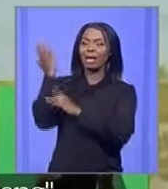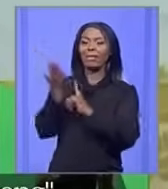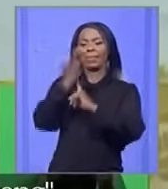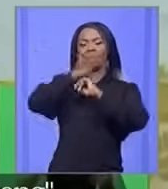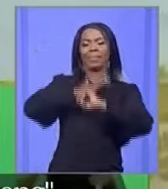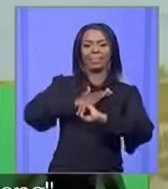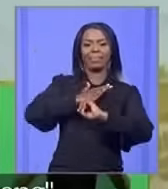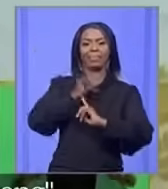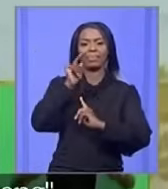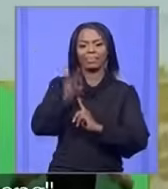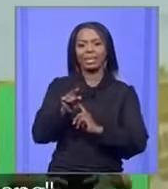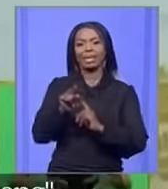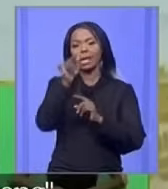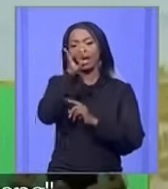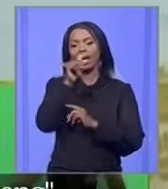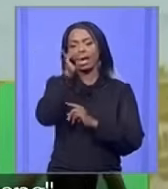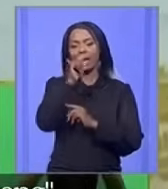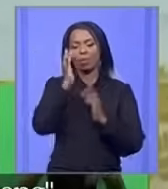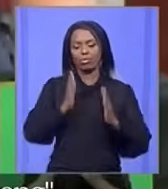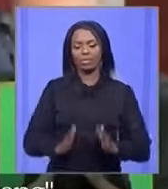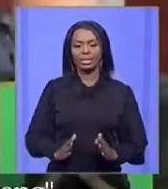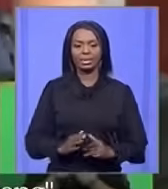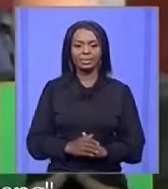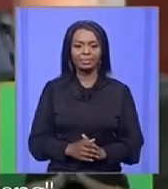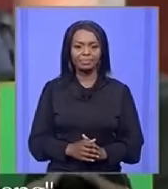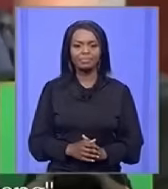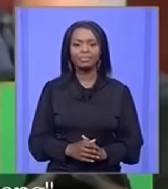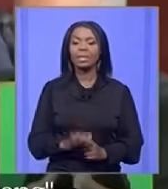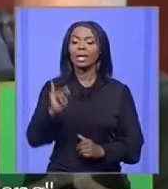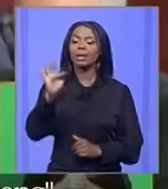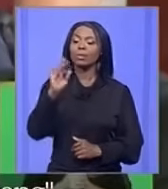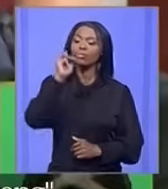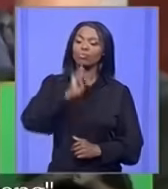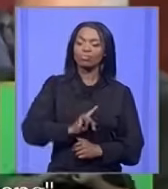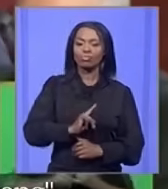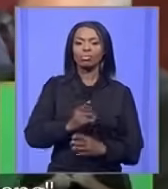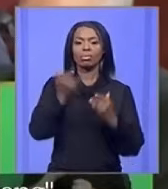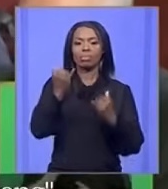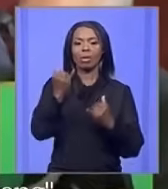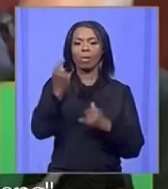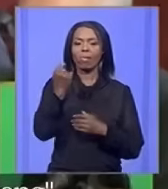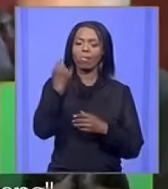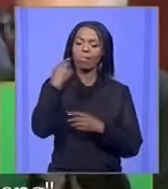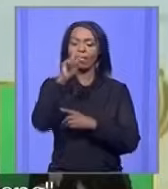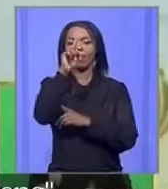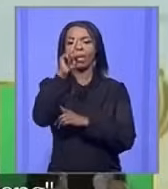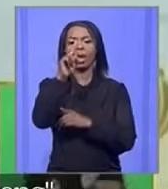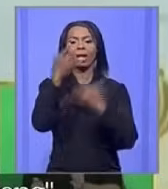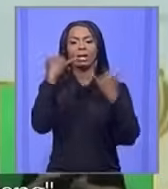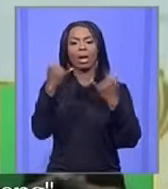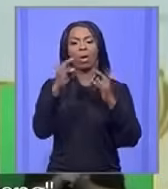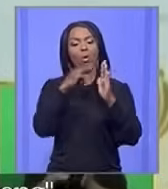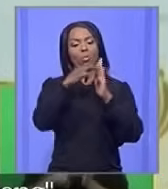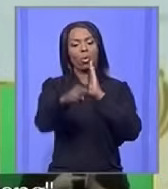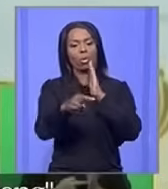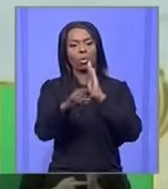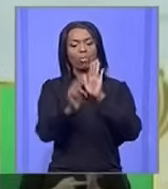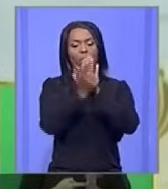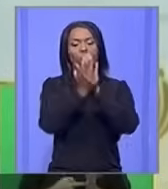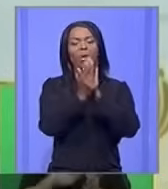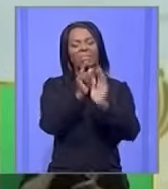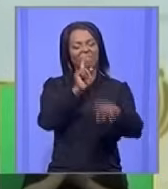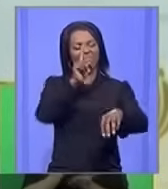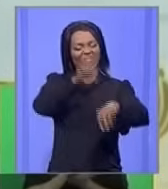and declared as a crime against humanity. If they try and subvert the rule of law, we will make sure that they are jailed